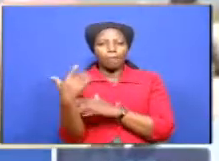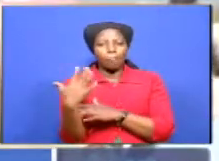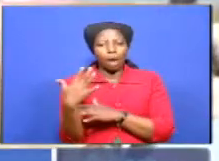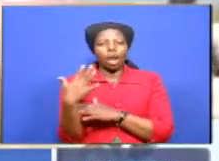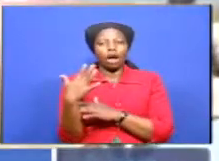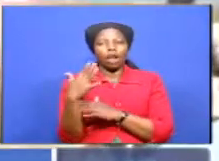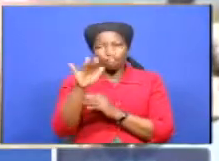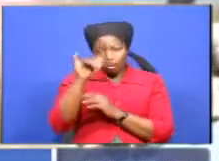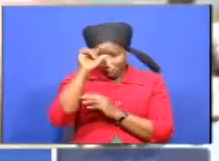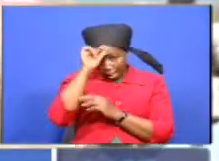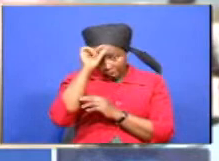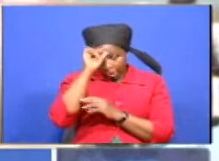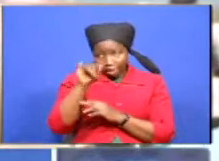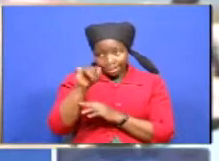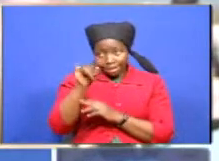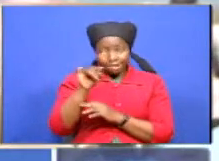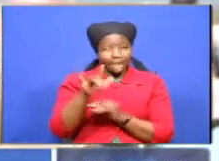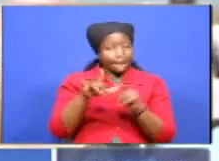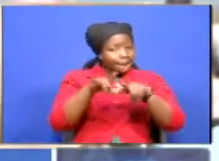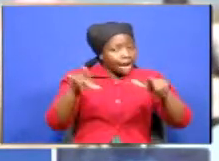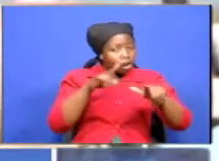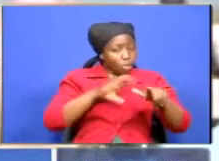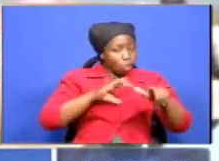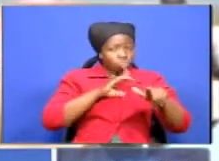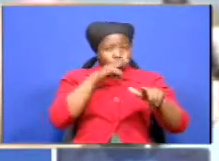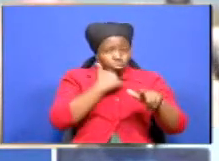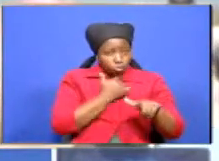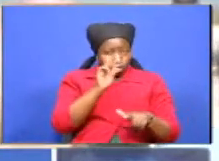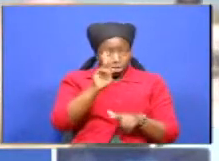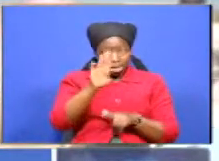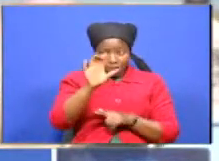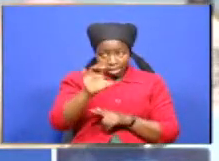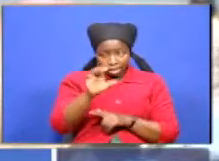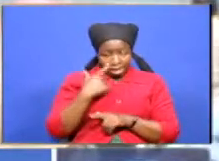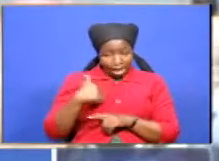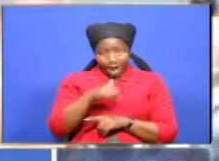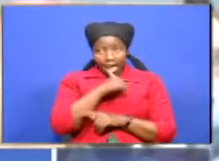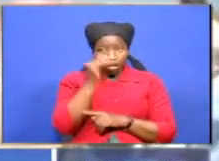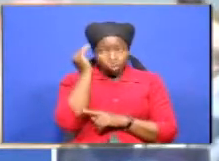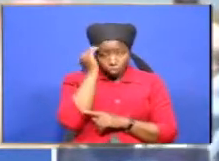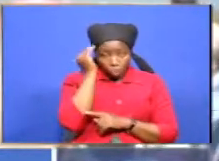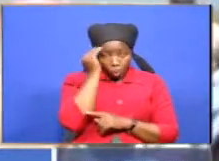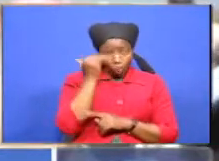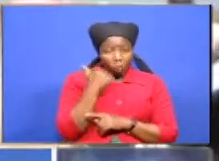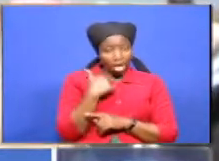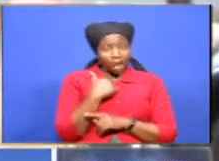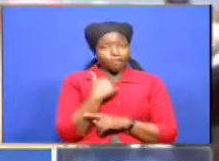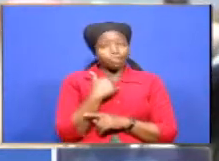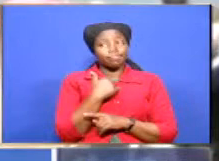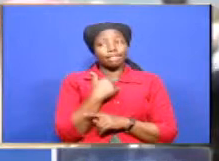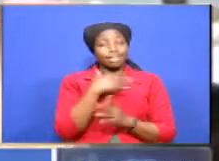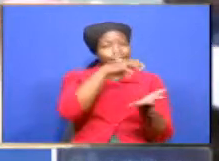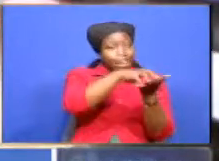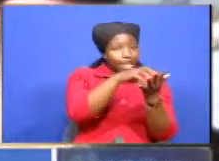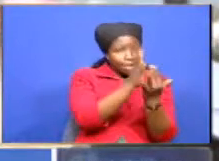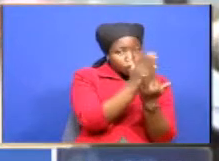shamba ni inasemekana ni ya KBC. Na vile tunajua, kuna case kati ya KBC